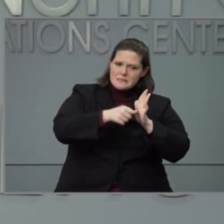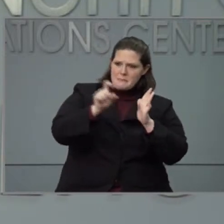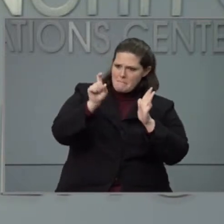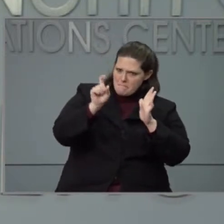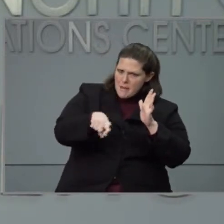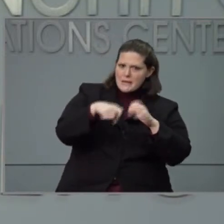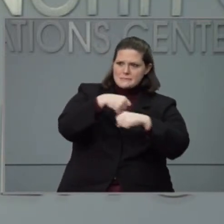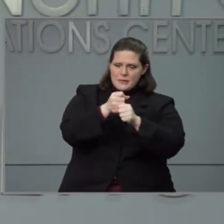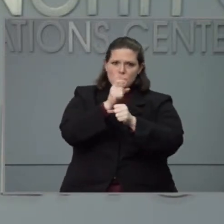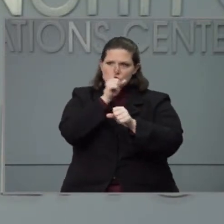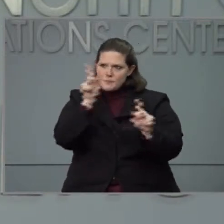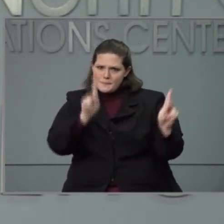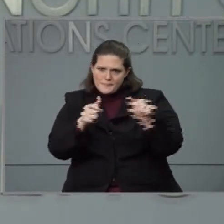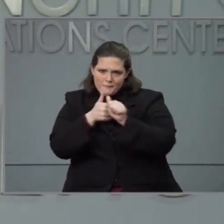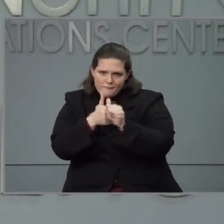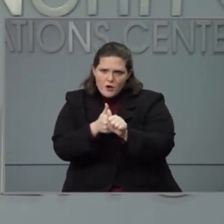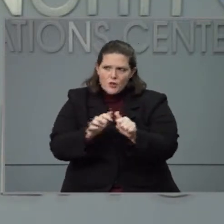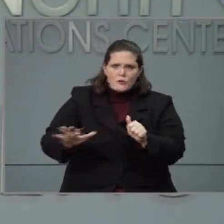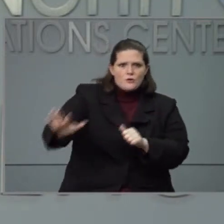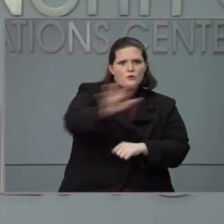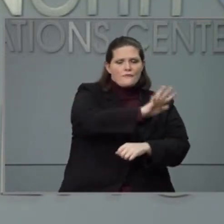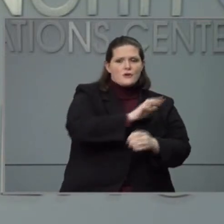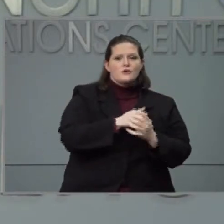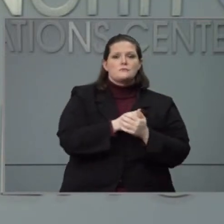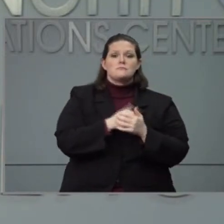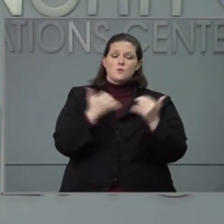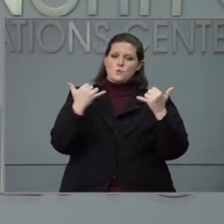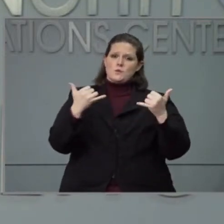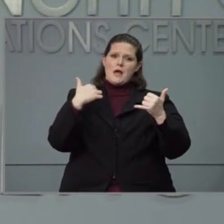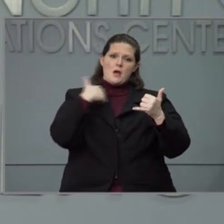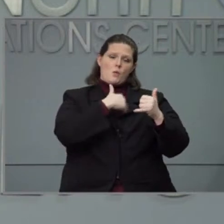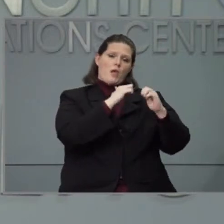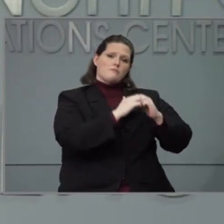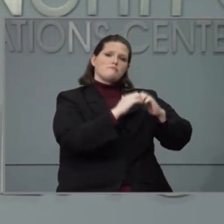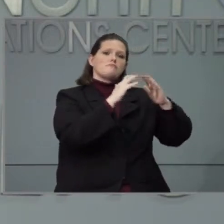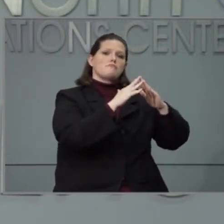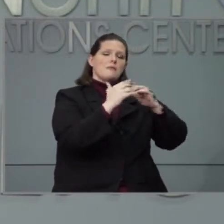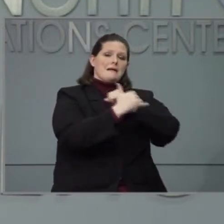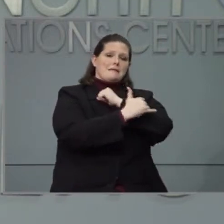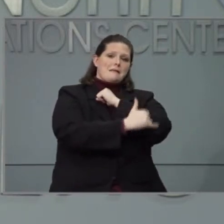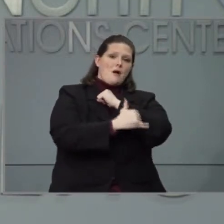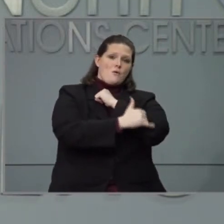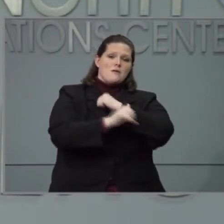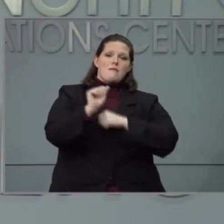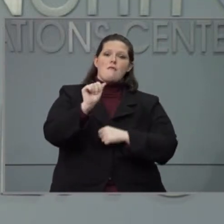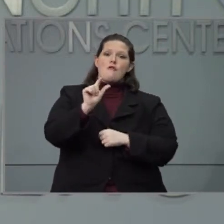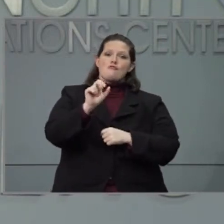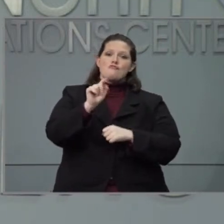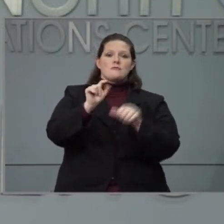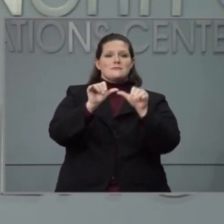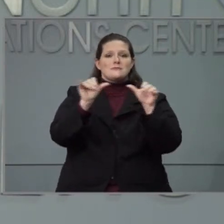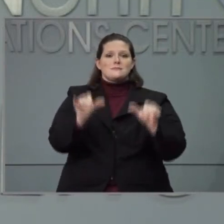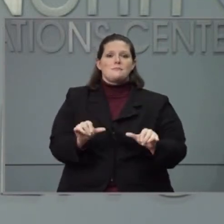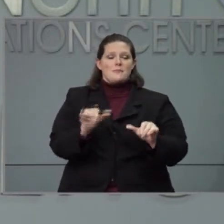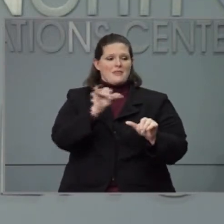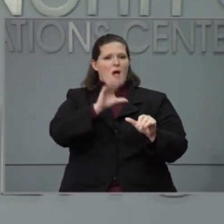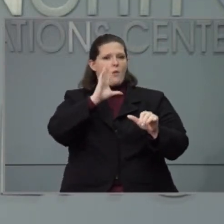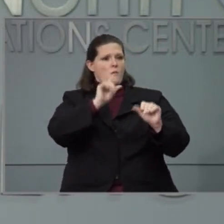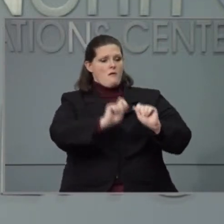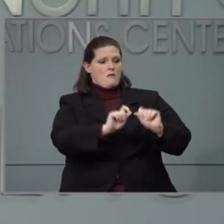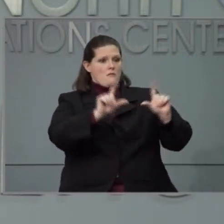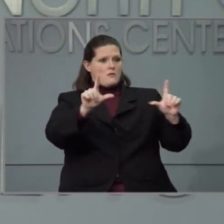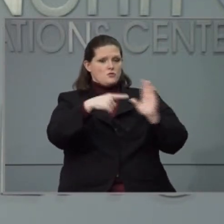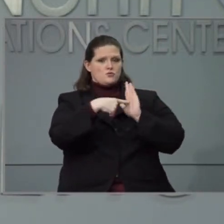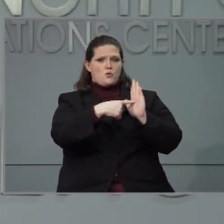rules. Today, we're introducing a county alert system to identify North Carolina counties with the highest levels